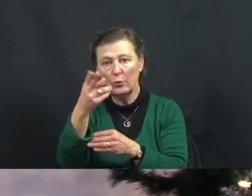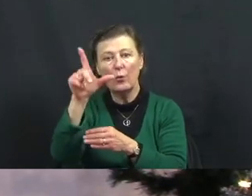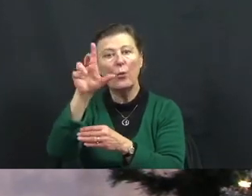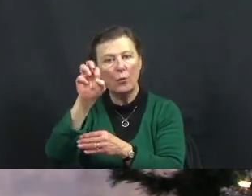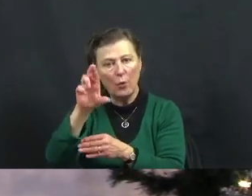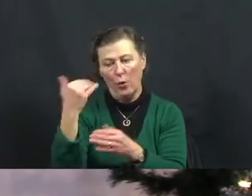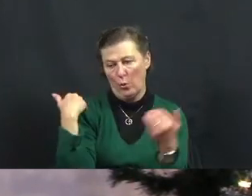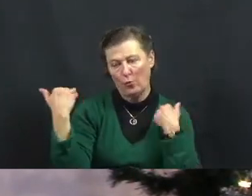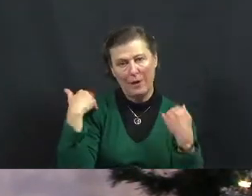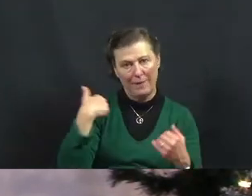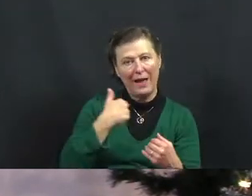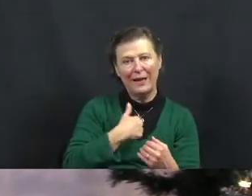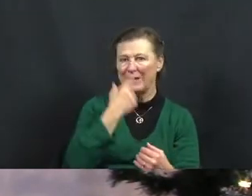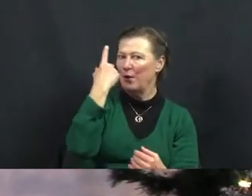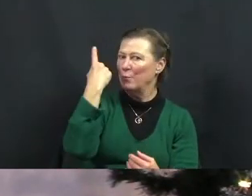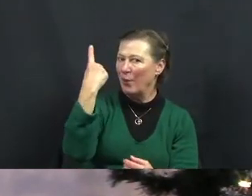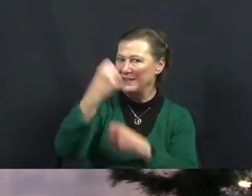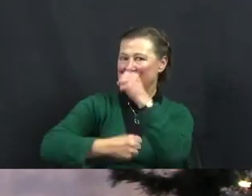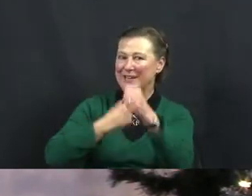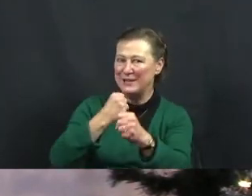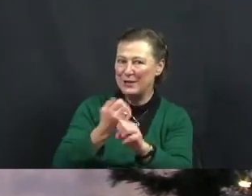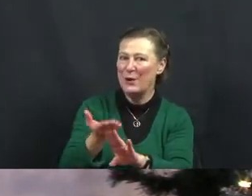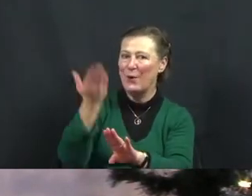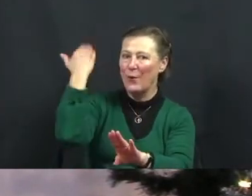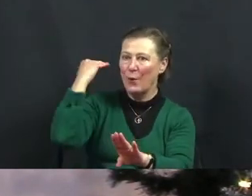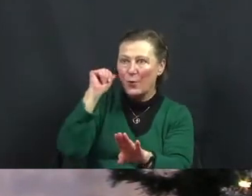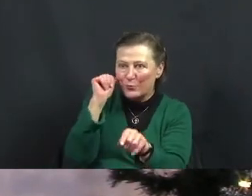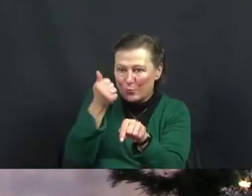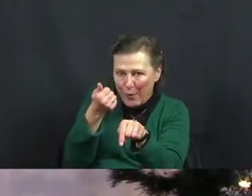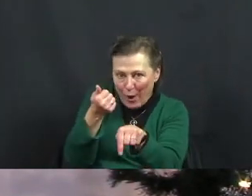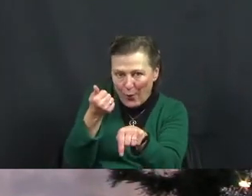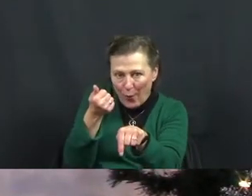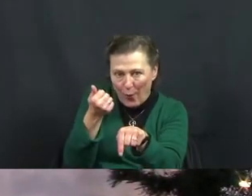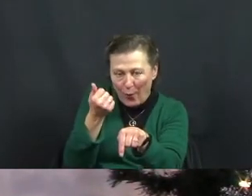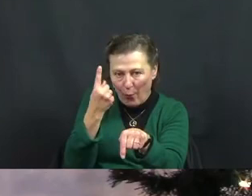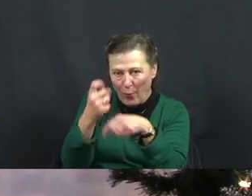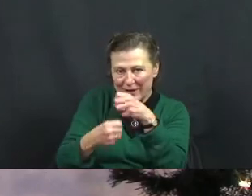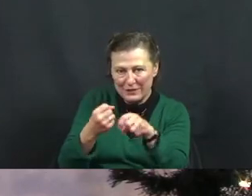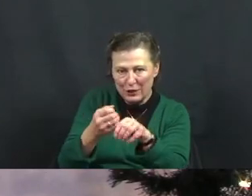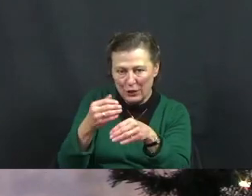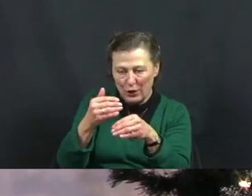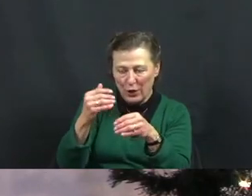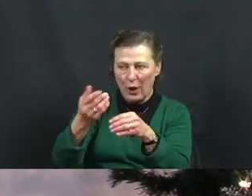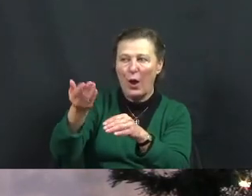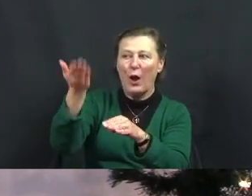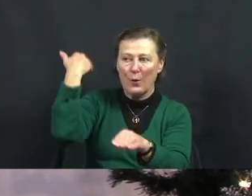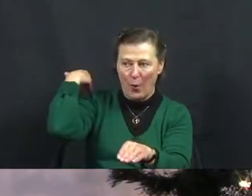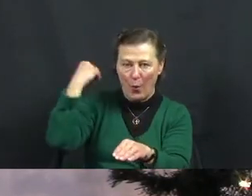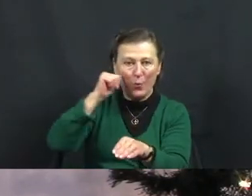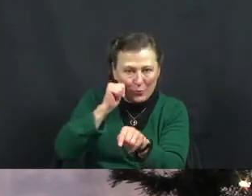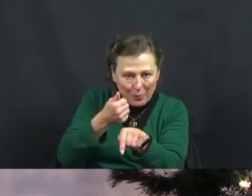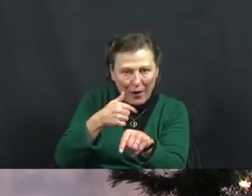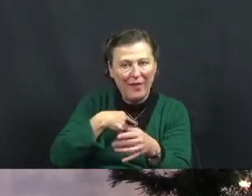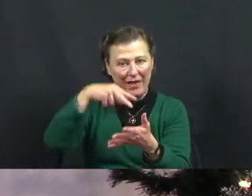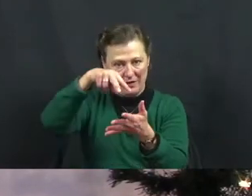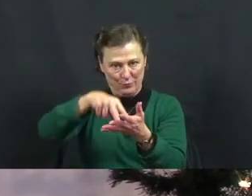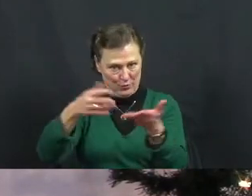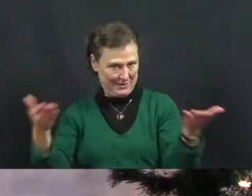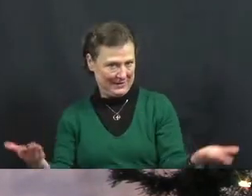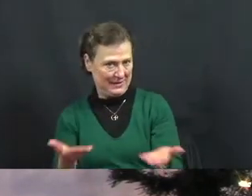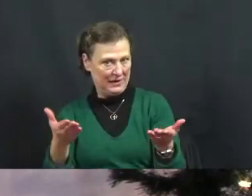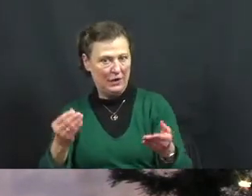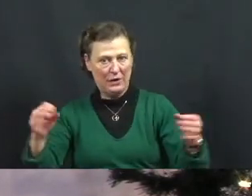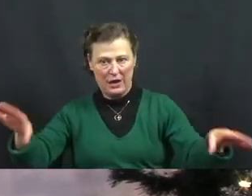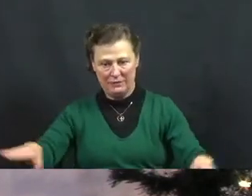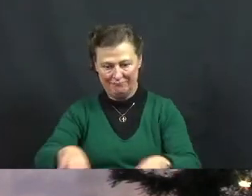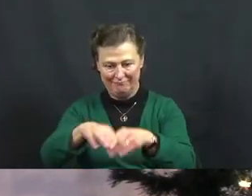remind us that it was a year ago tomorrow that I stood in front of this sanctuary and joined